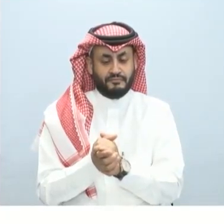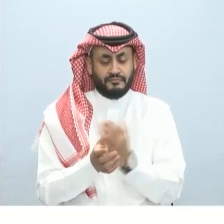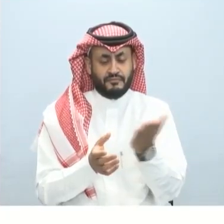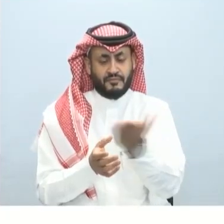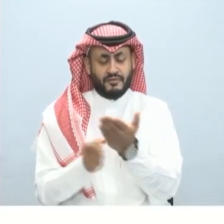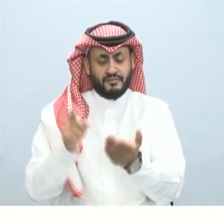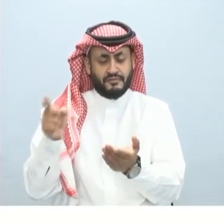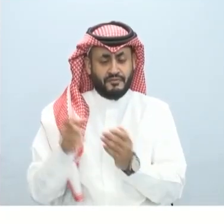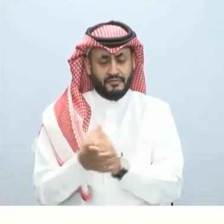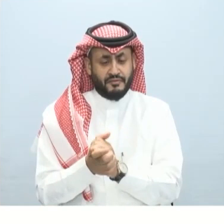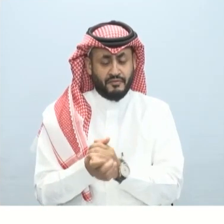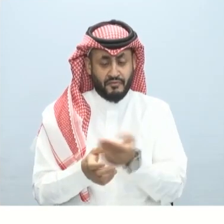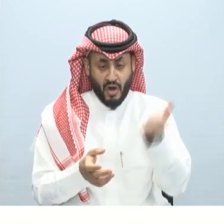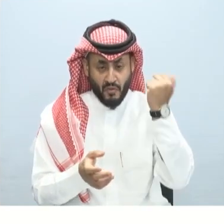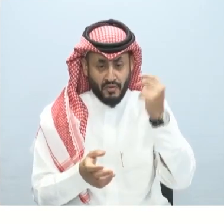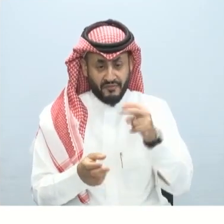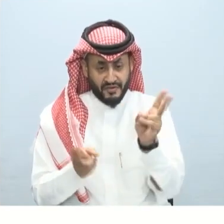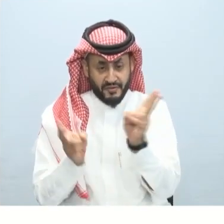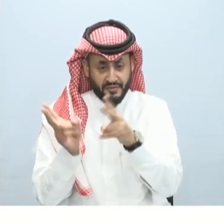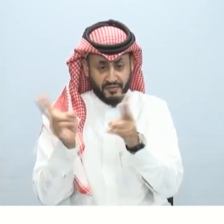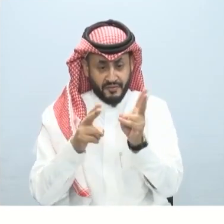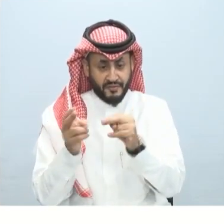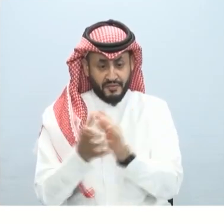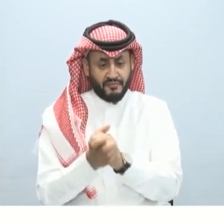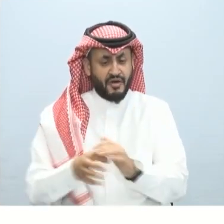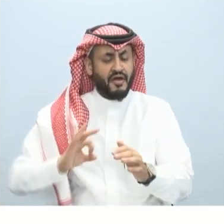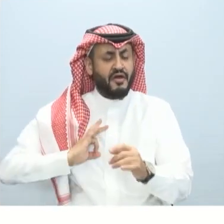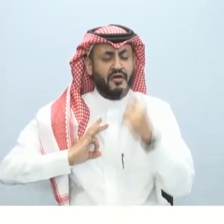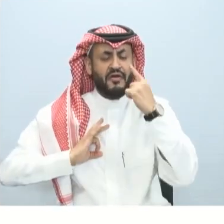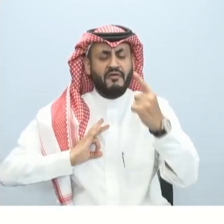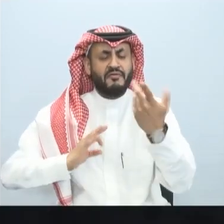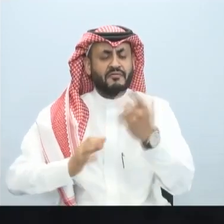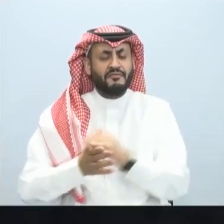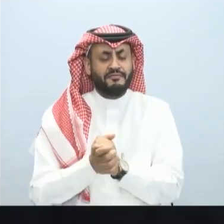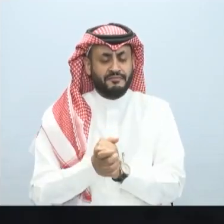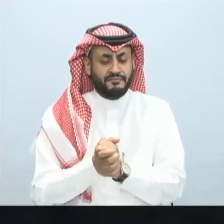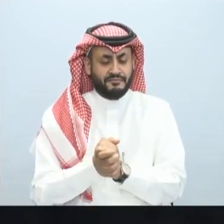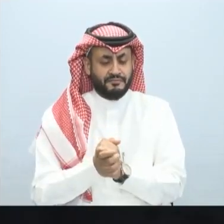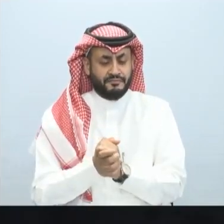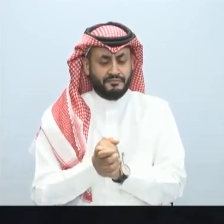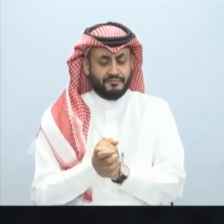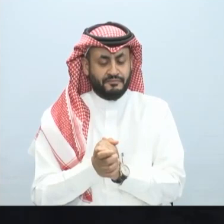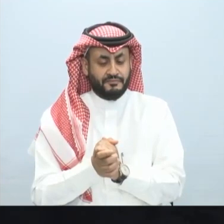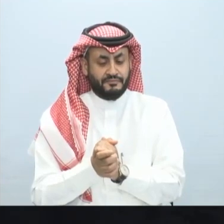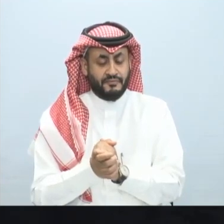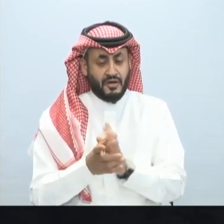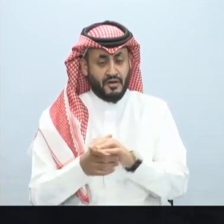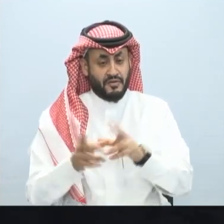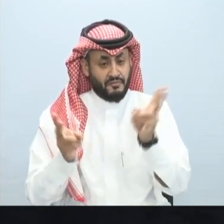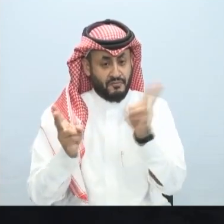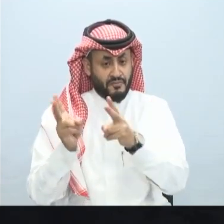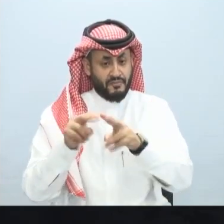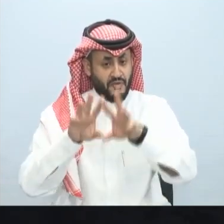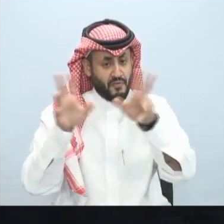Have you ever had a conversation about what you enjoy to watch? Now, this is a main conversation